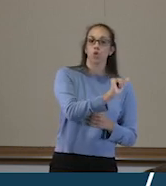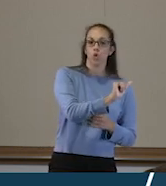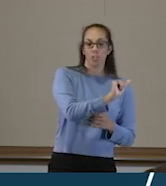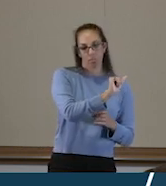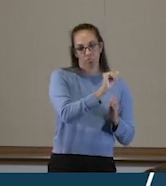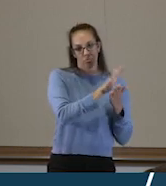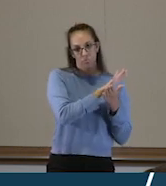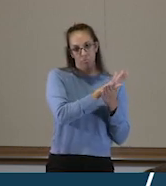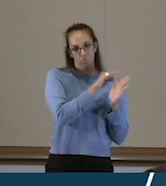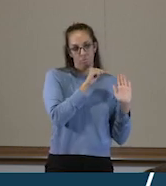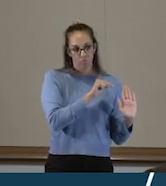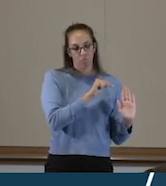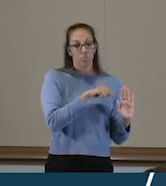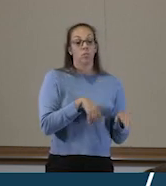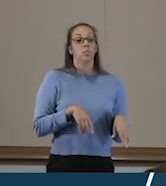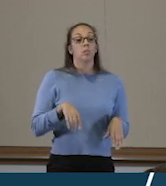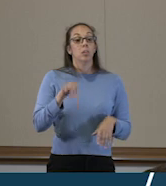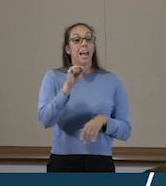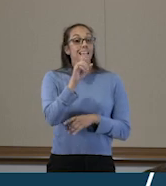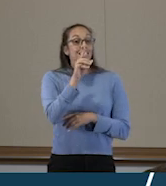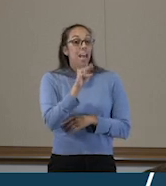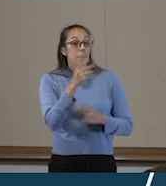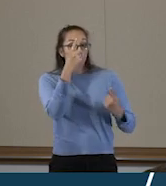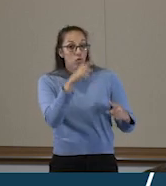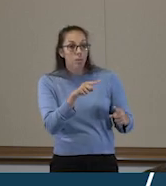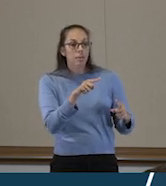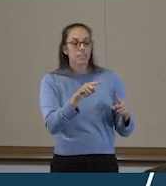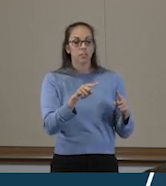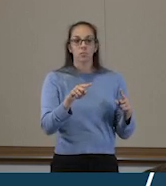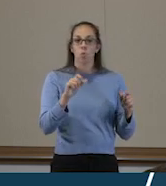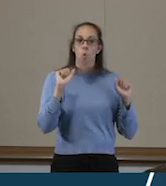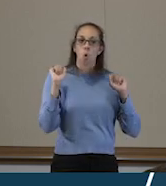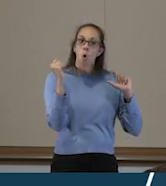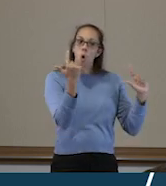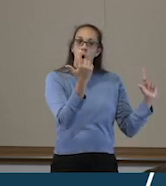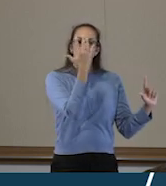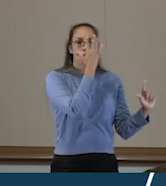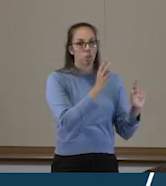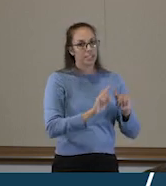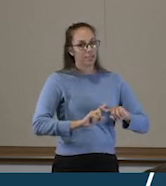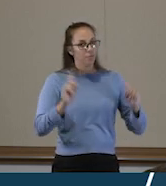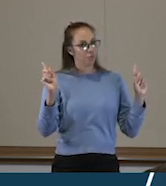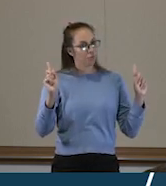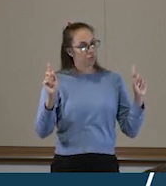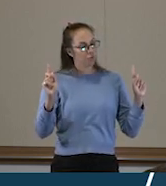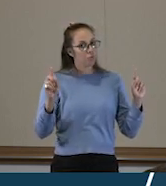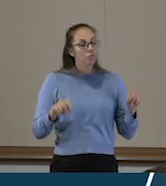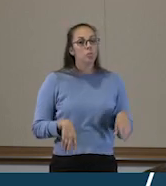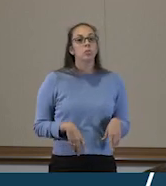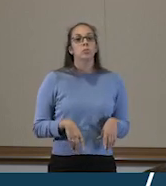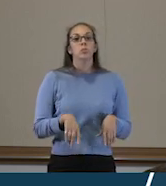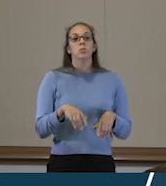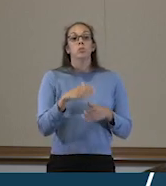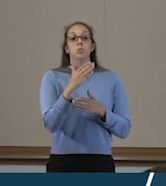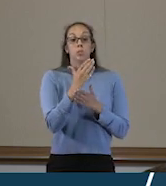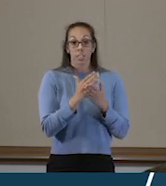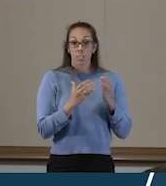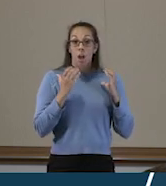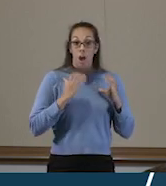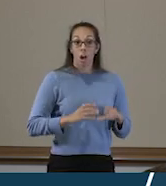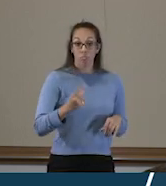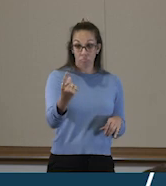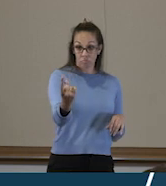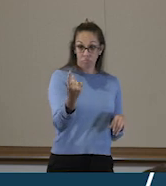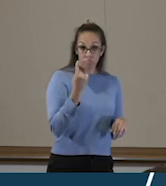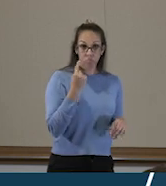before, SDM agreements can look different for everyone. I have some clients that come to me that check off every single box